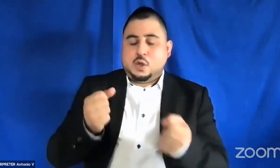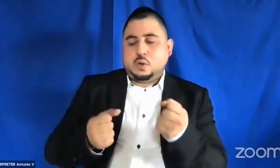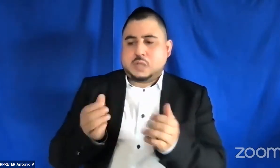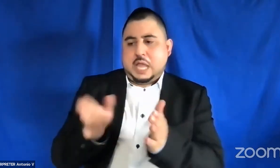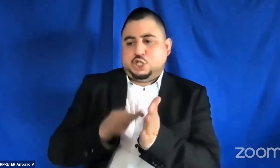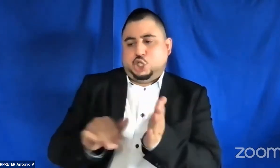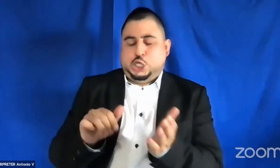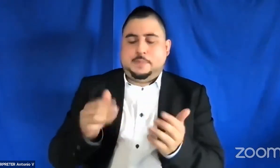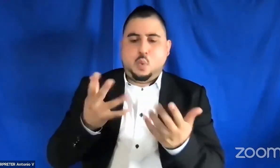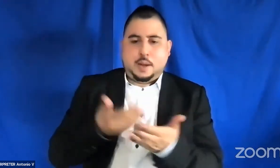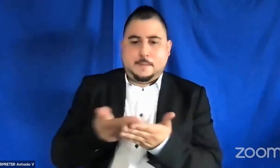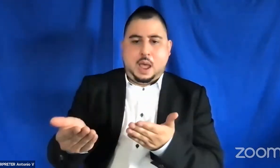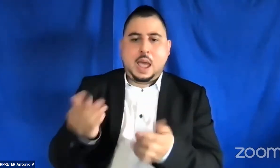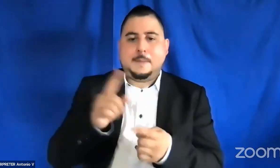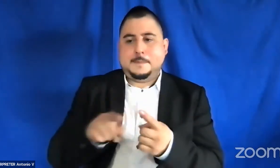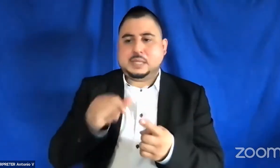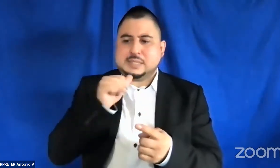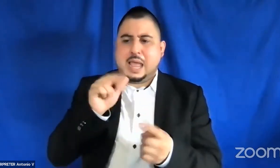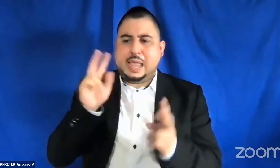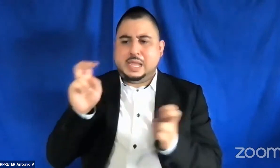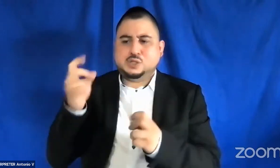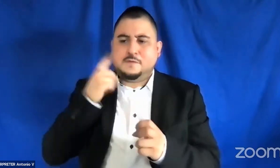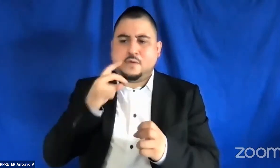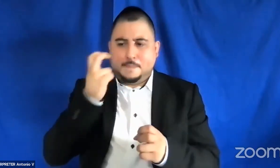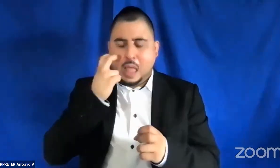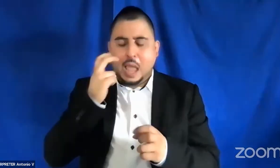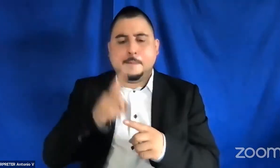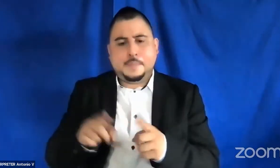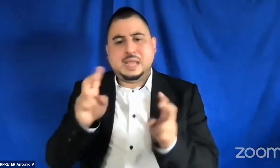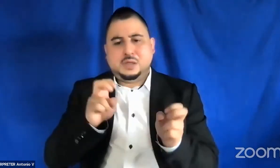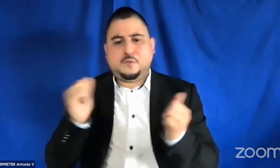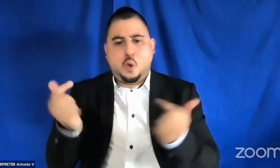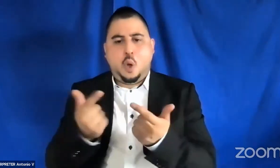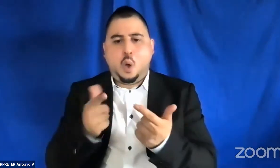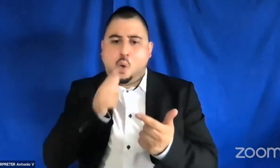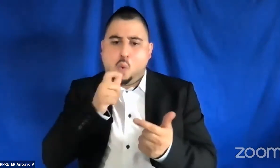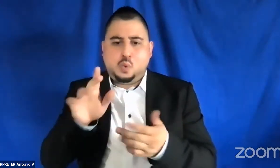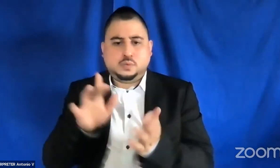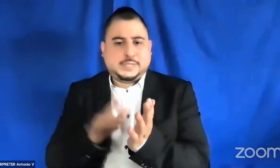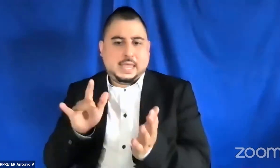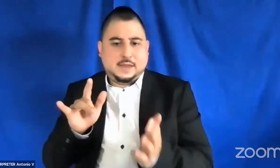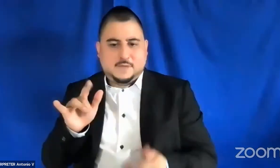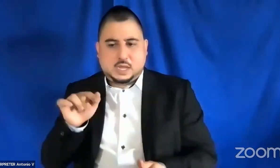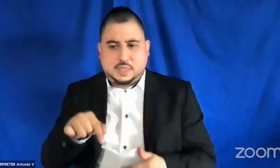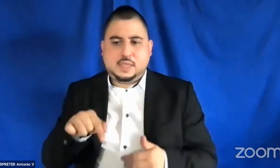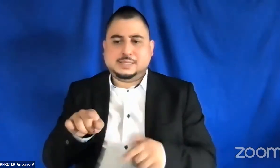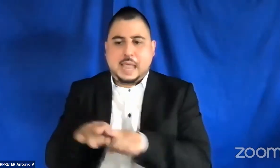is not just an issue for blind individuals. This is probably going to be an issue for everybody who's taking advantage of this as a